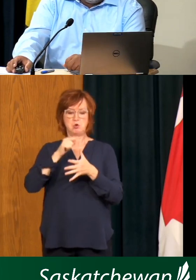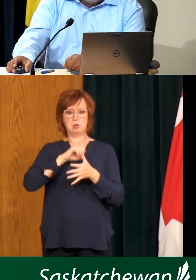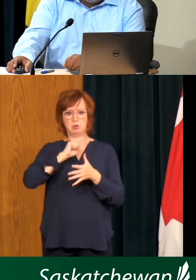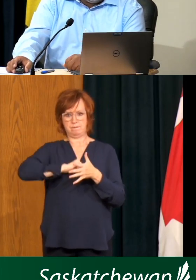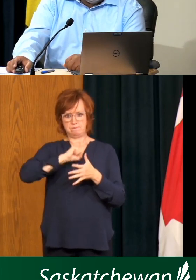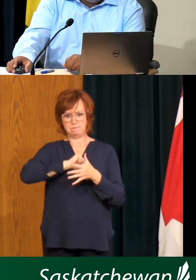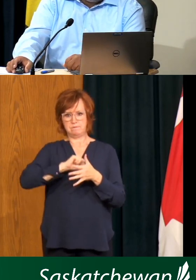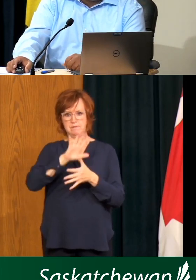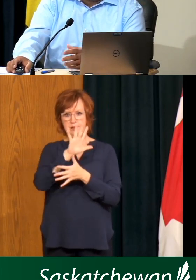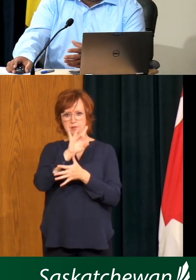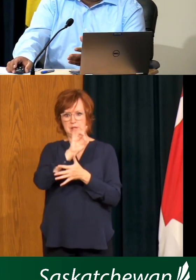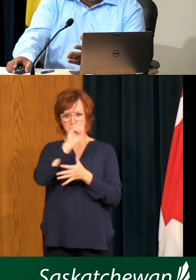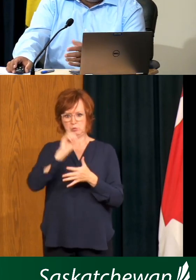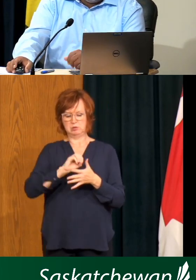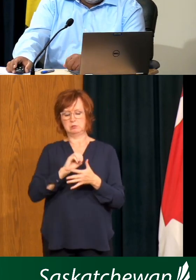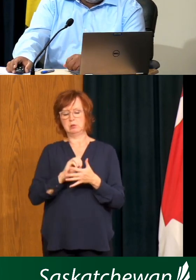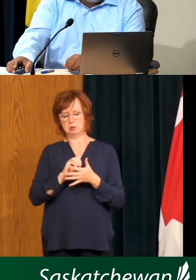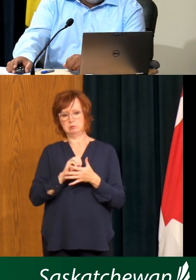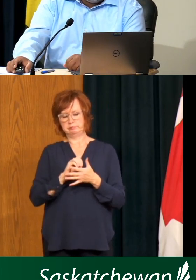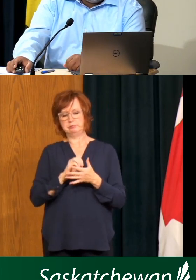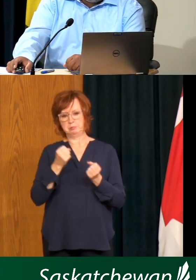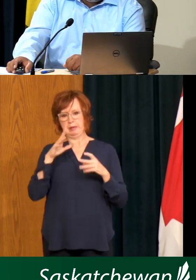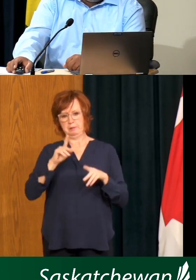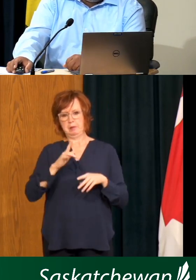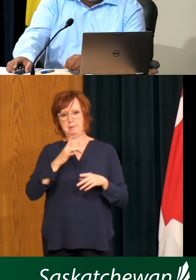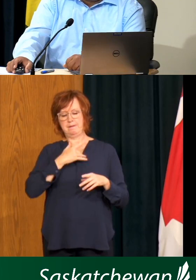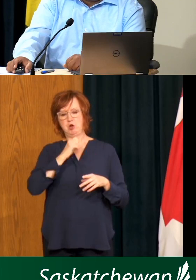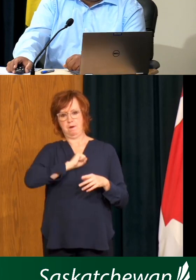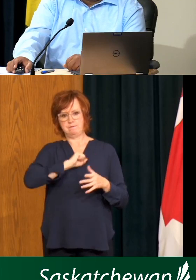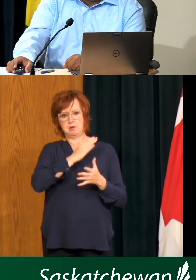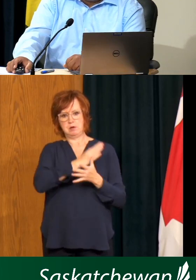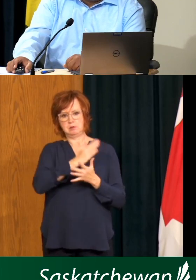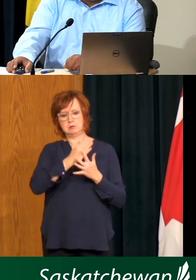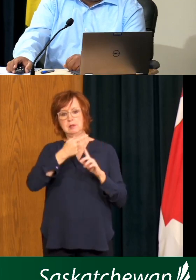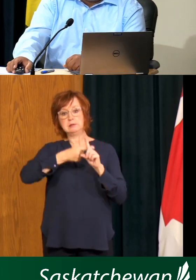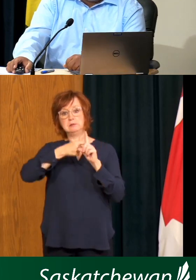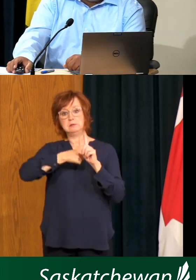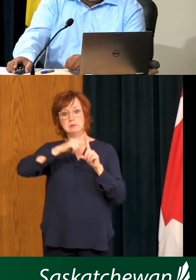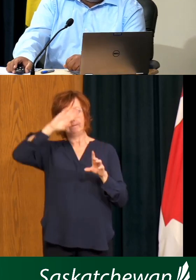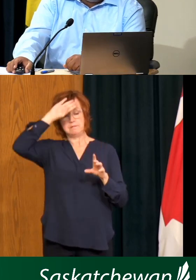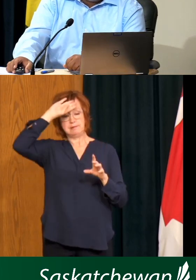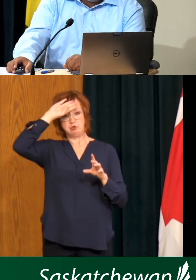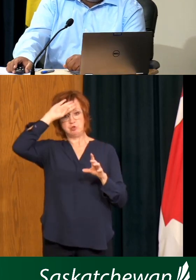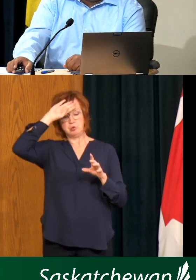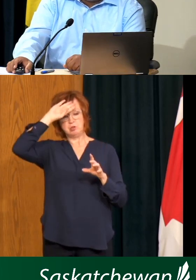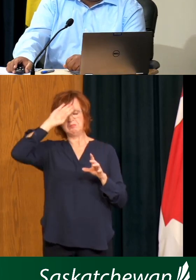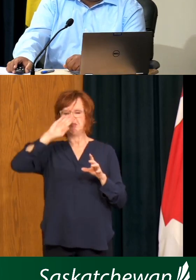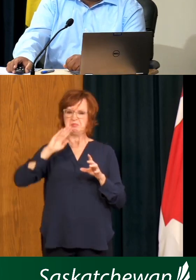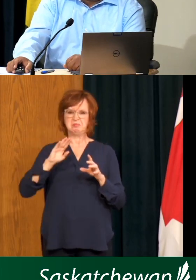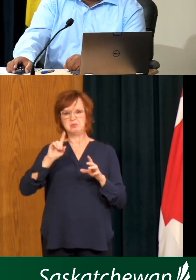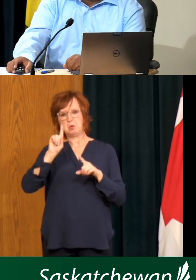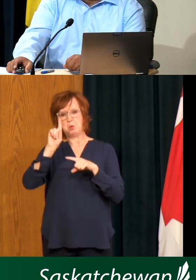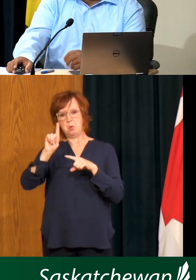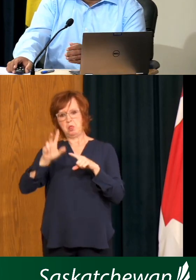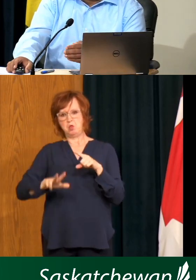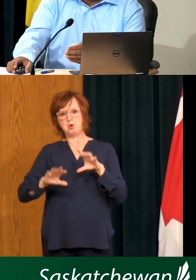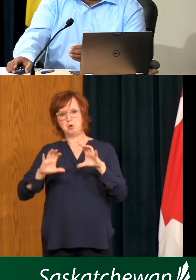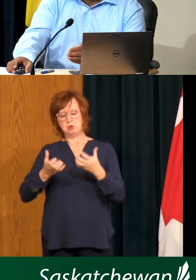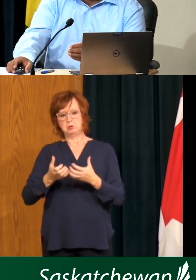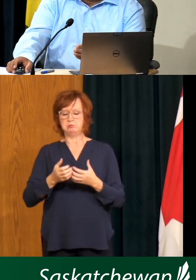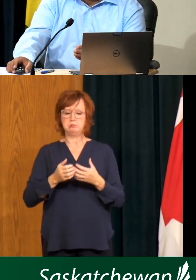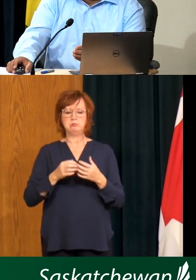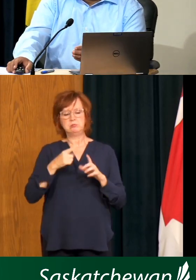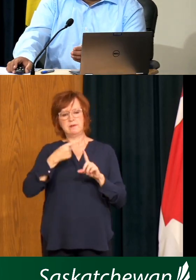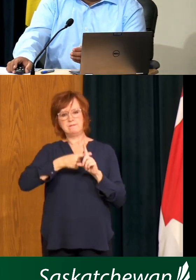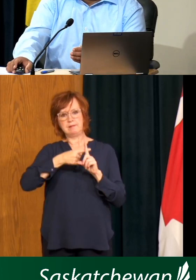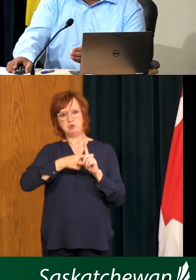common at 58%. 2/3 of people have a cough. Fever is there in about 1/3 of people at the time of testing. In some cases, the fever